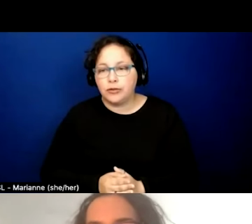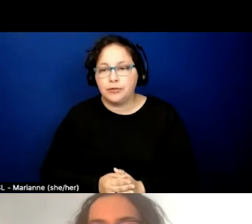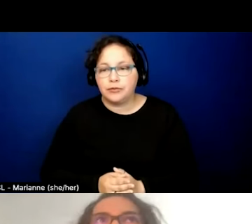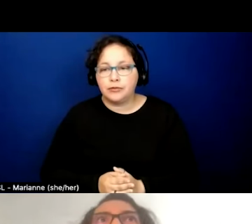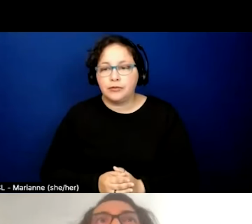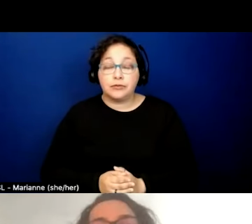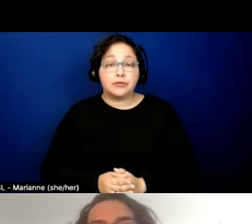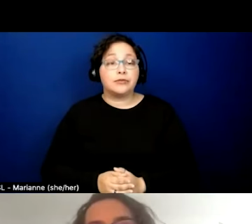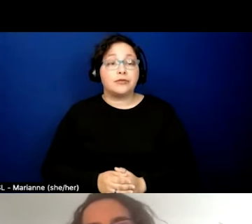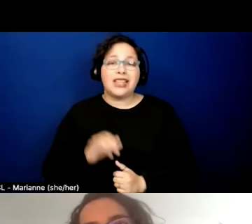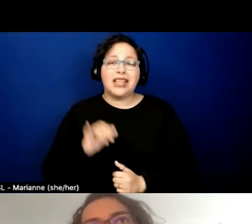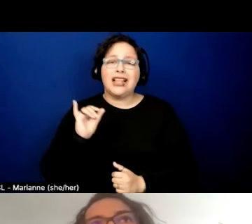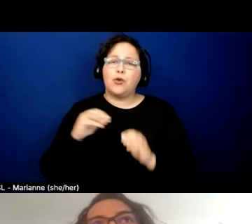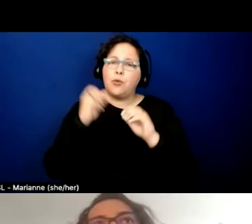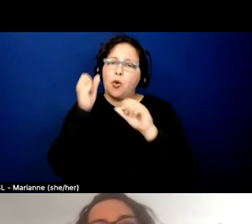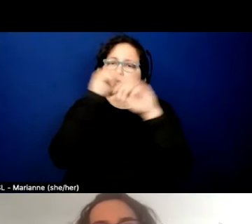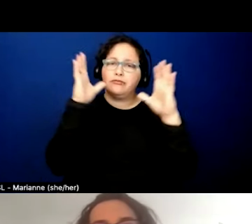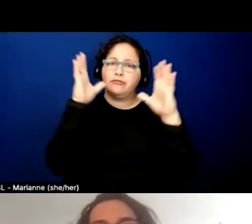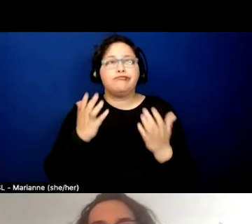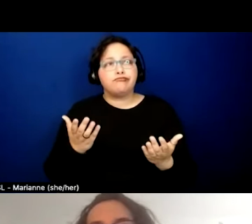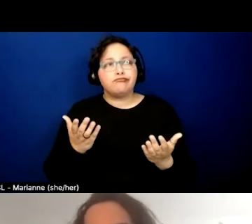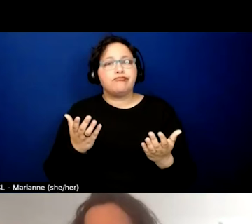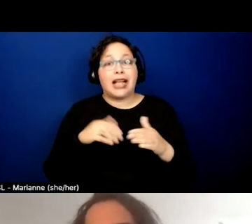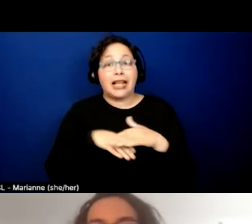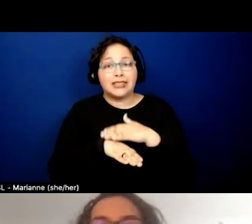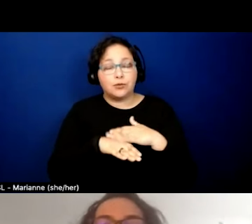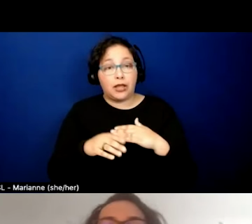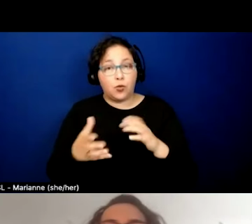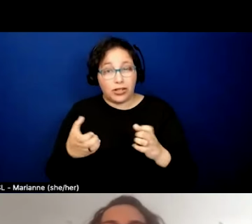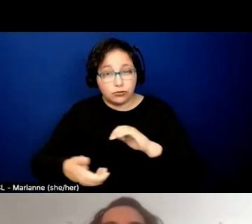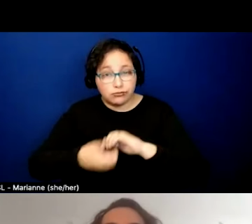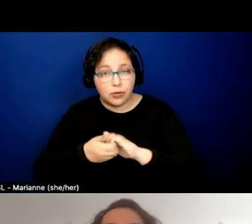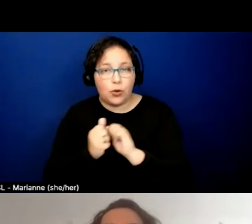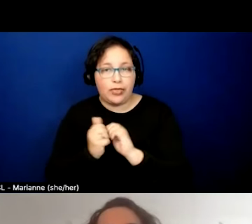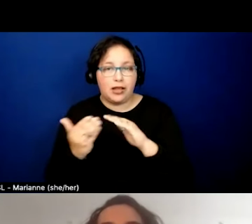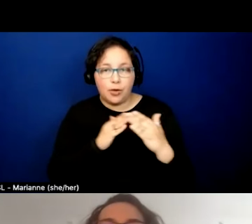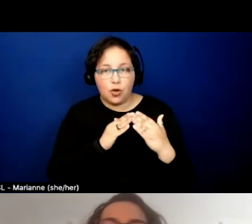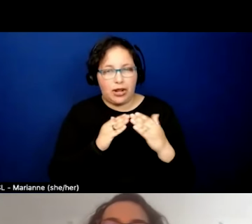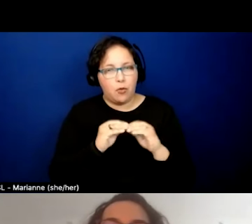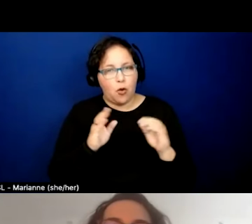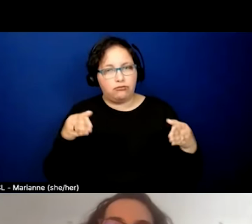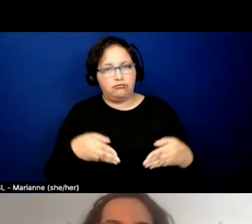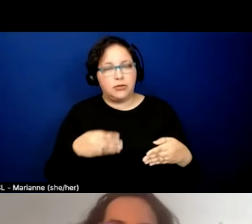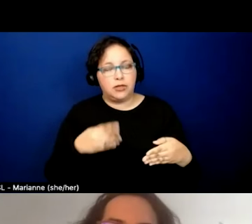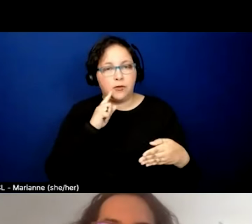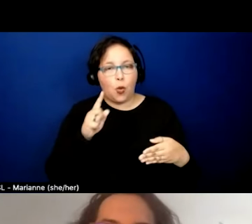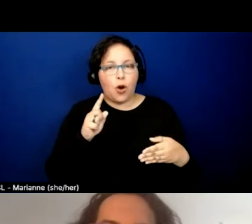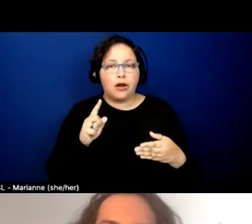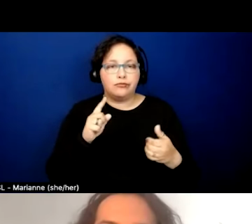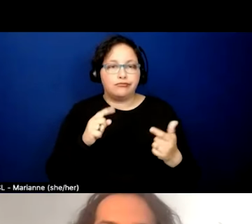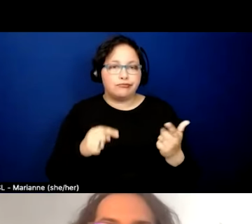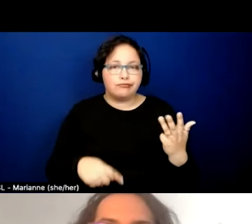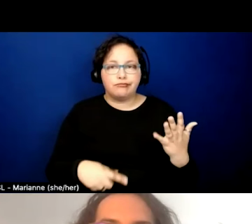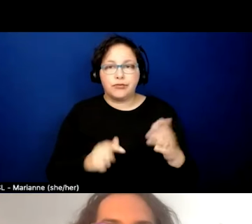And that was kind of a vision of accessibility as something that is part of the community and that is centered in all the aspects of